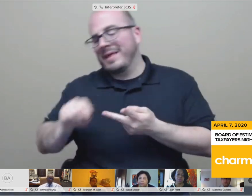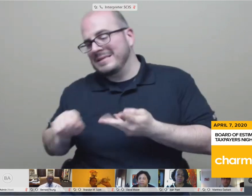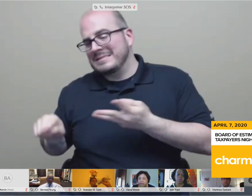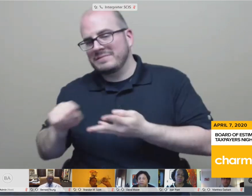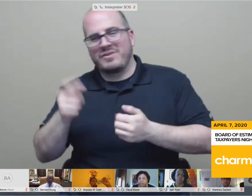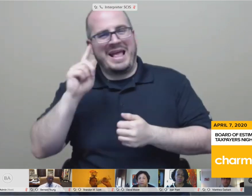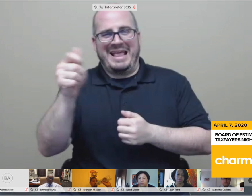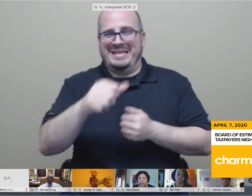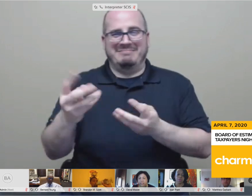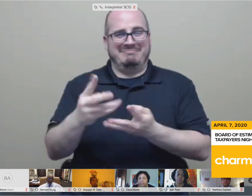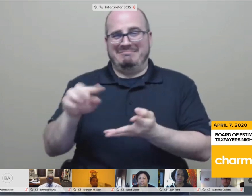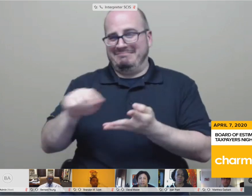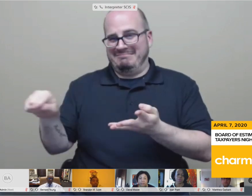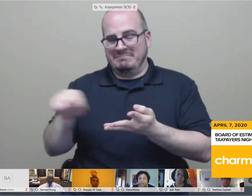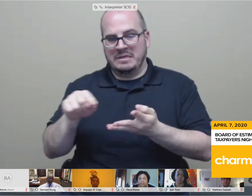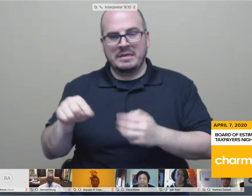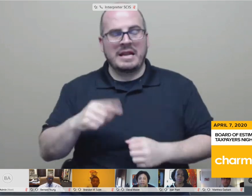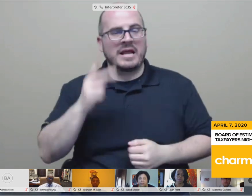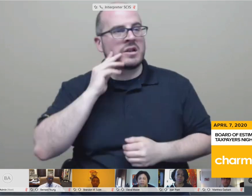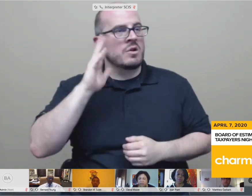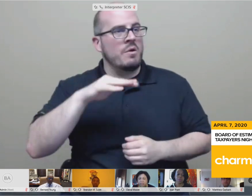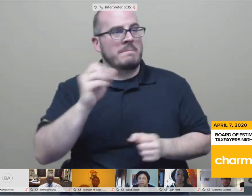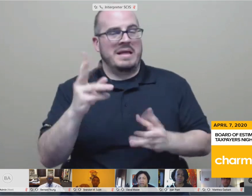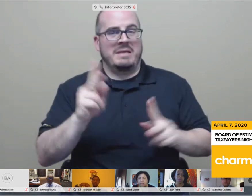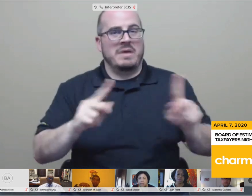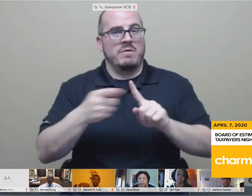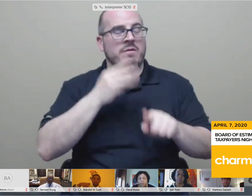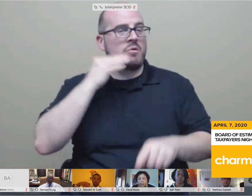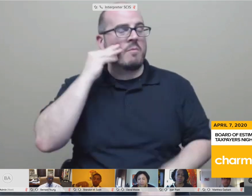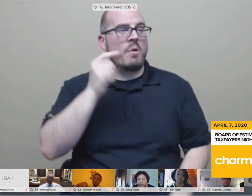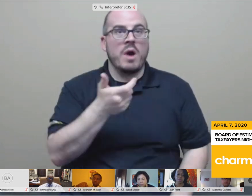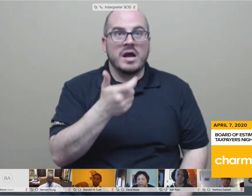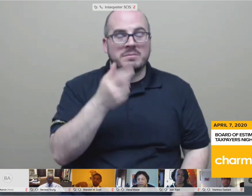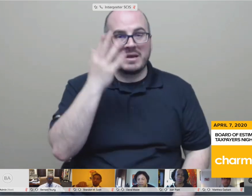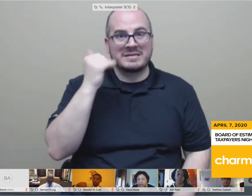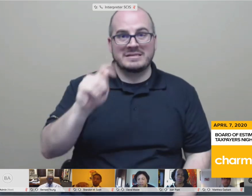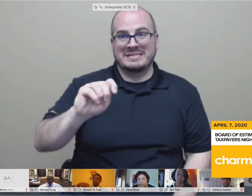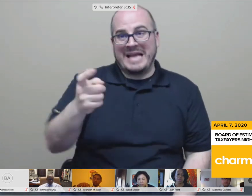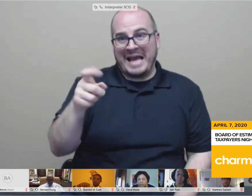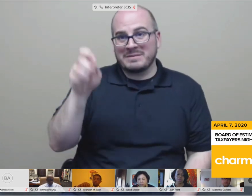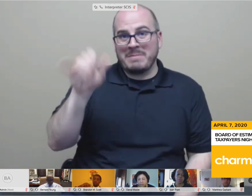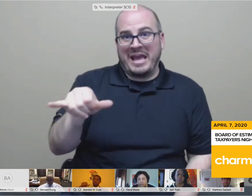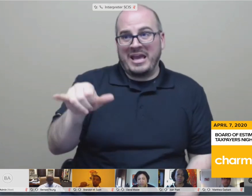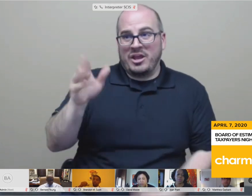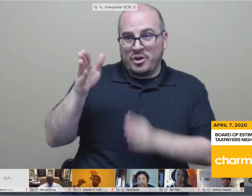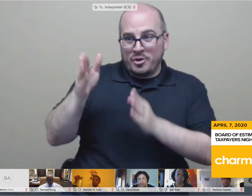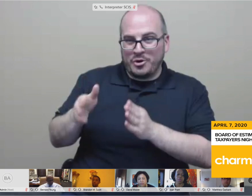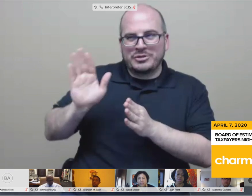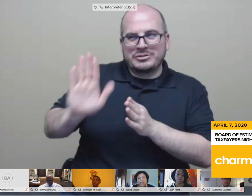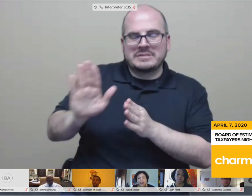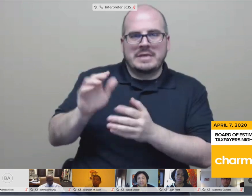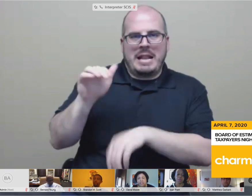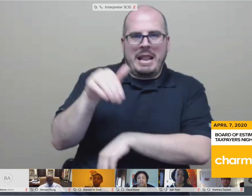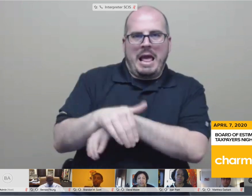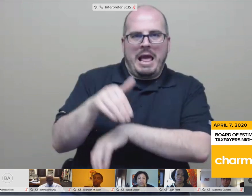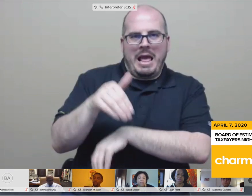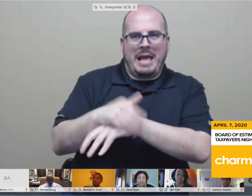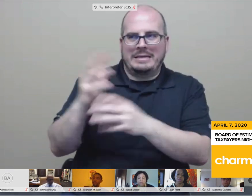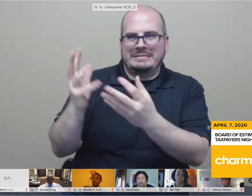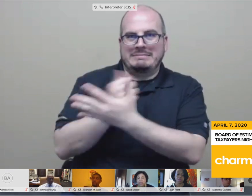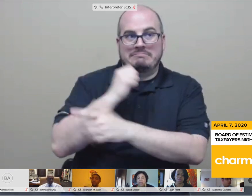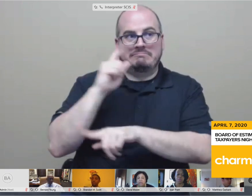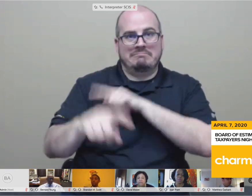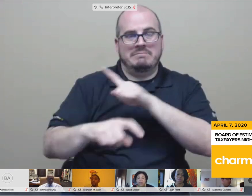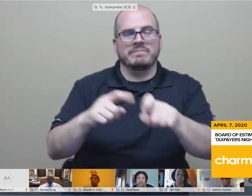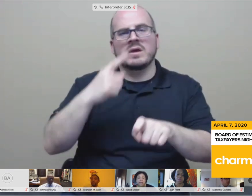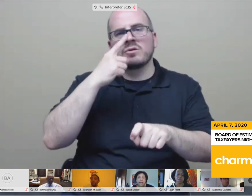And there are a lot of people, I hope, that are watching tonight because it's Taxpayers Night. Bob, could you sort of walk through the kinds of things